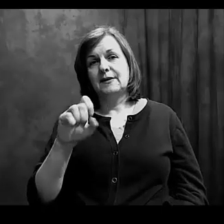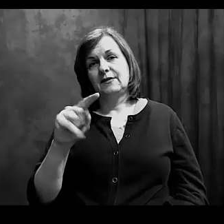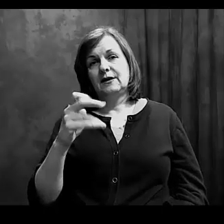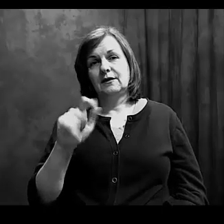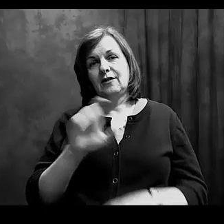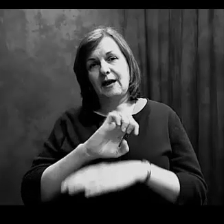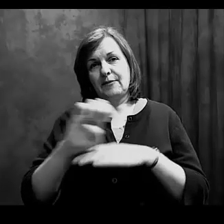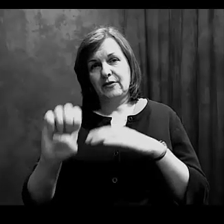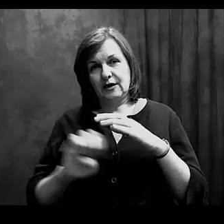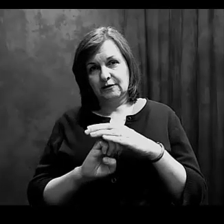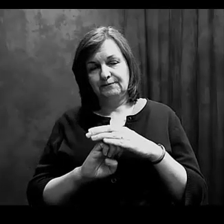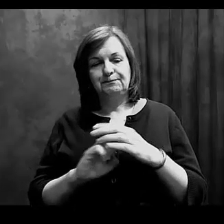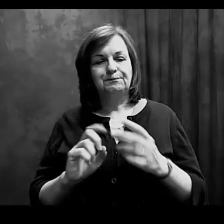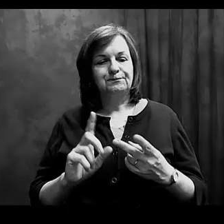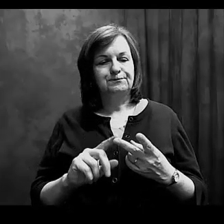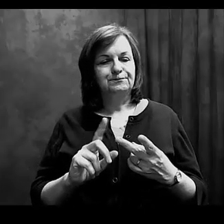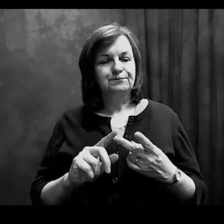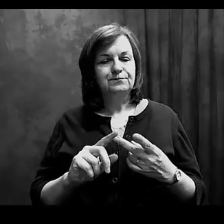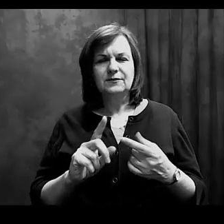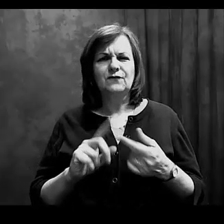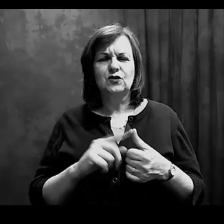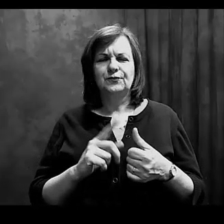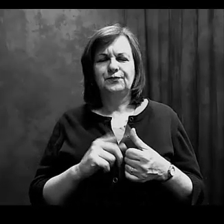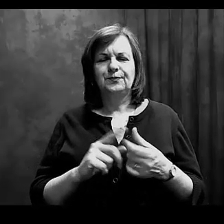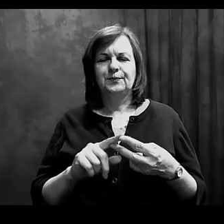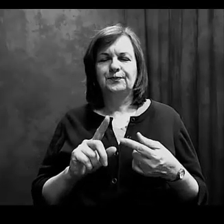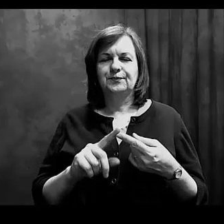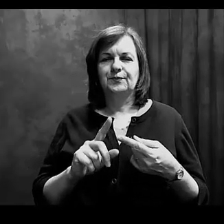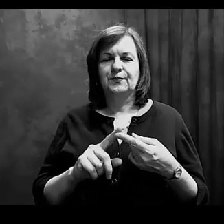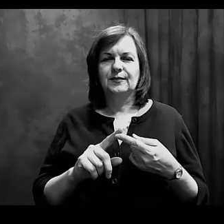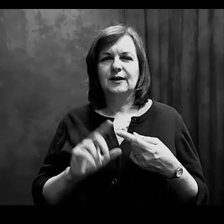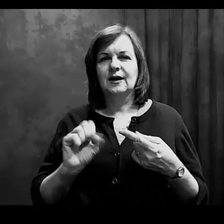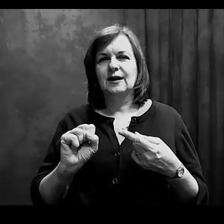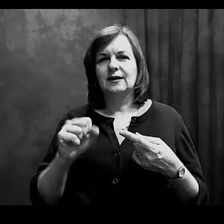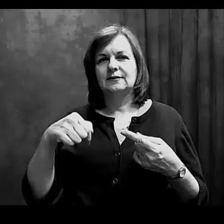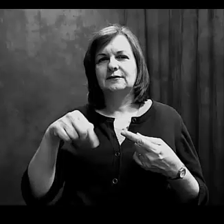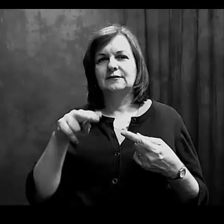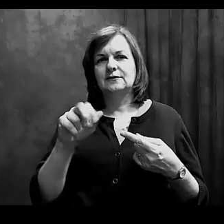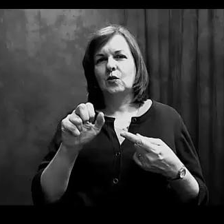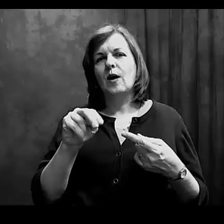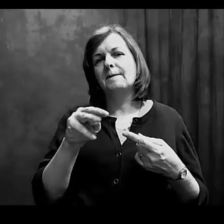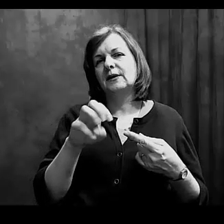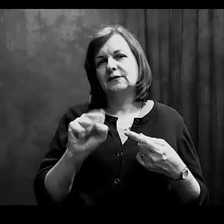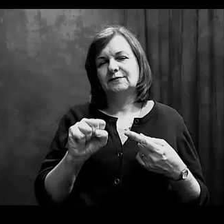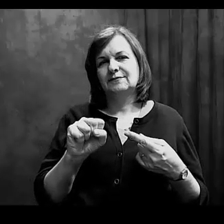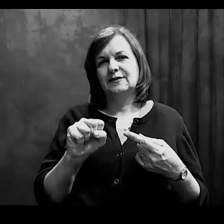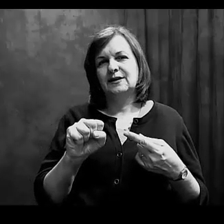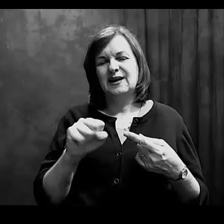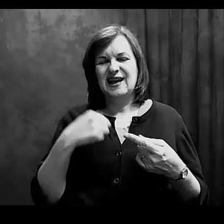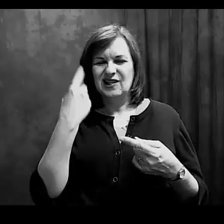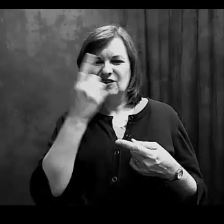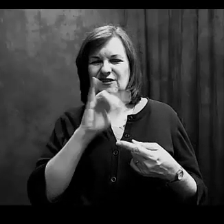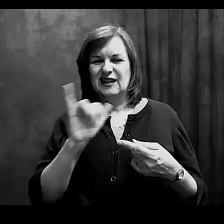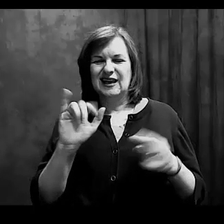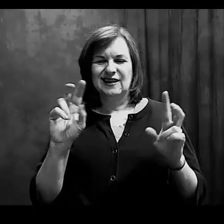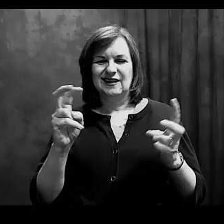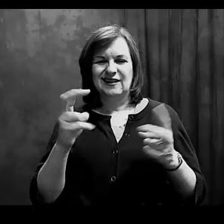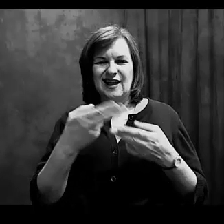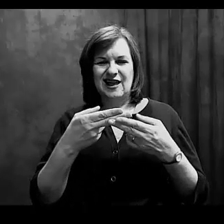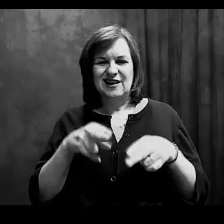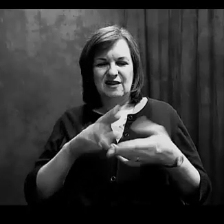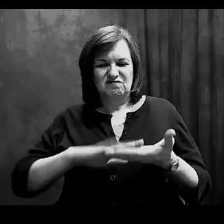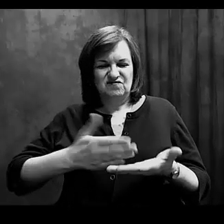up epithelial tissue. Squamous, this looks a lot like a fried egg, if you know what I mean by that. Kind